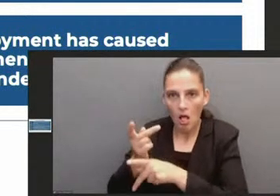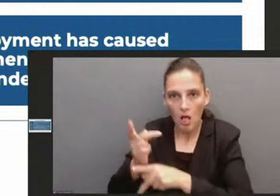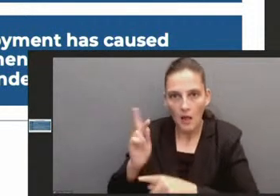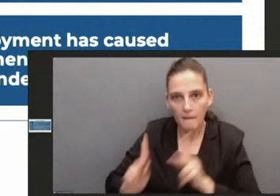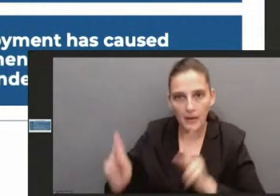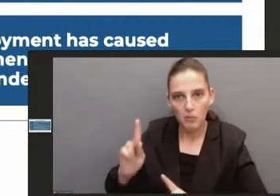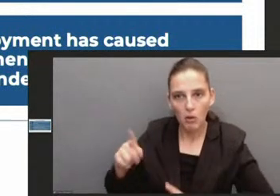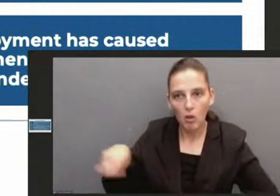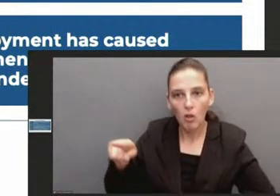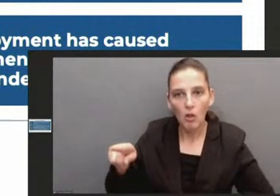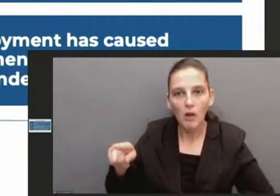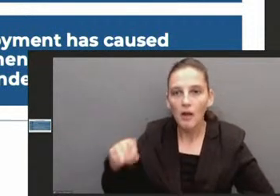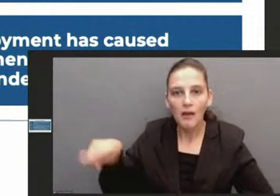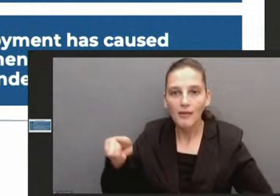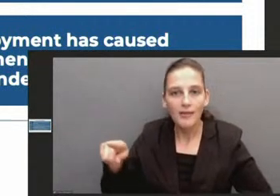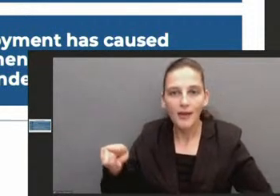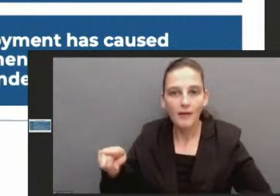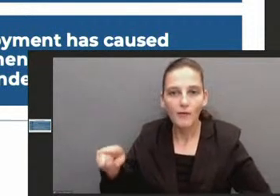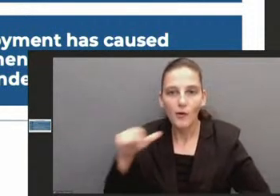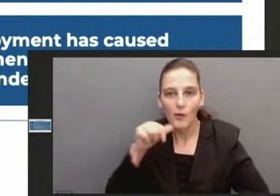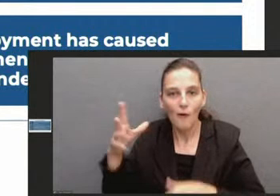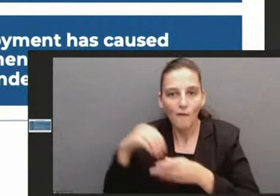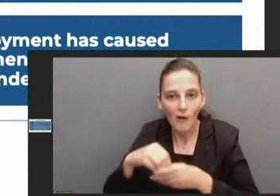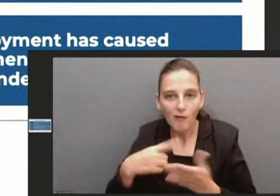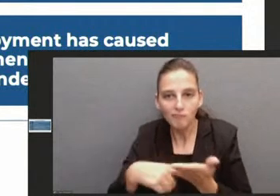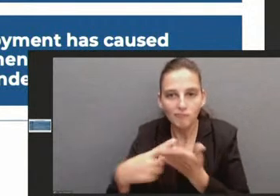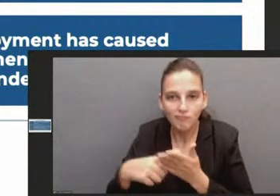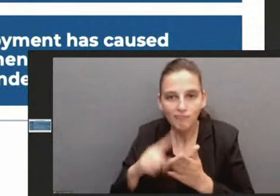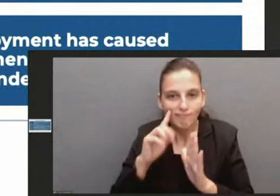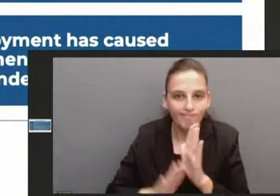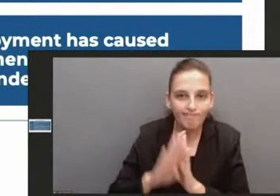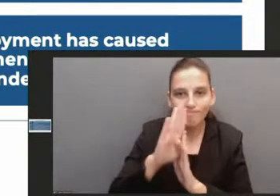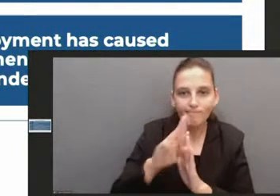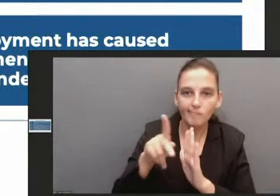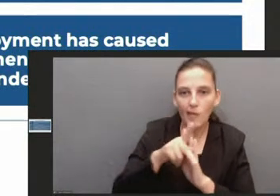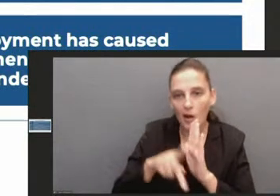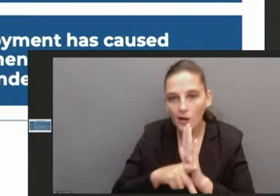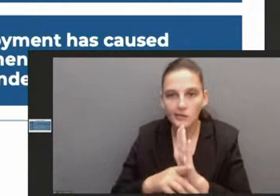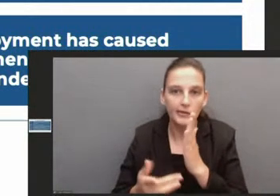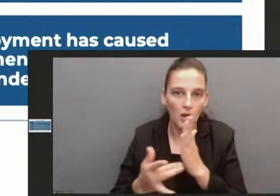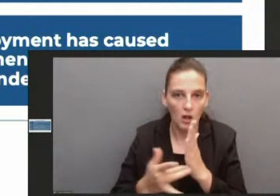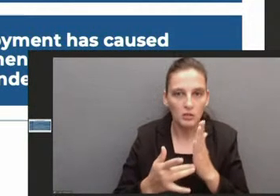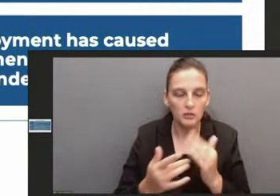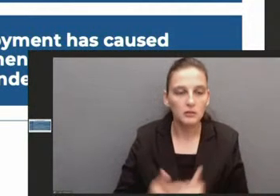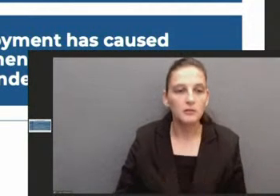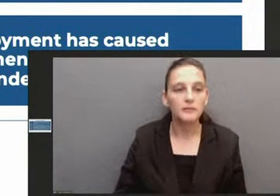when the technology or the protocols were developed. Problem statement number 3